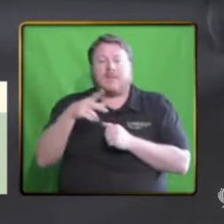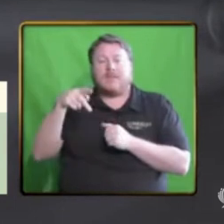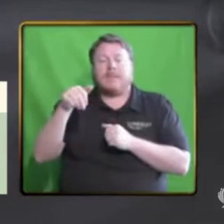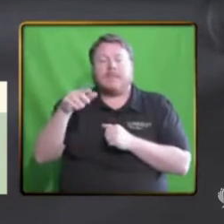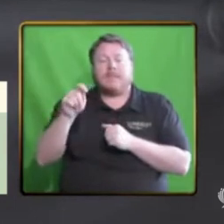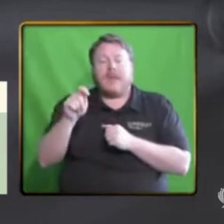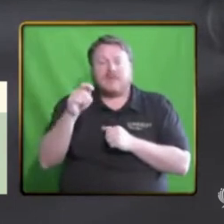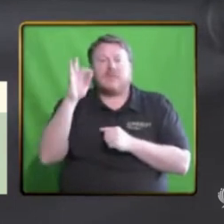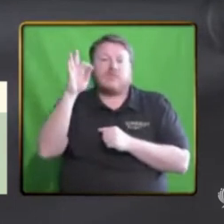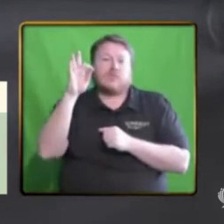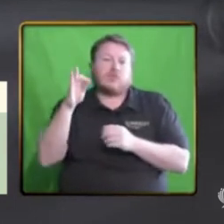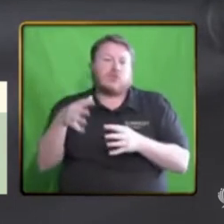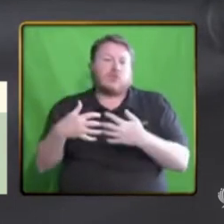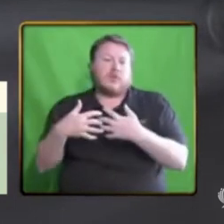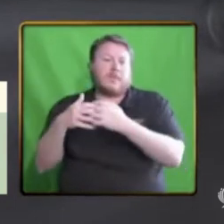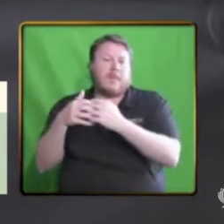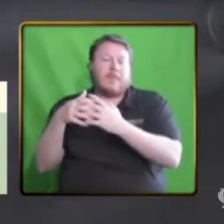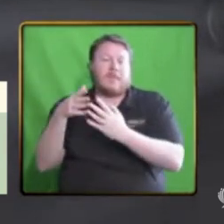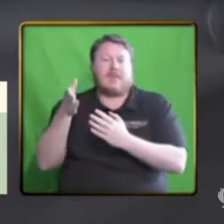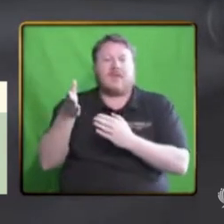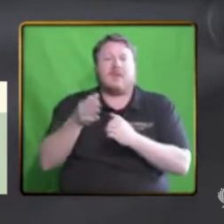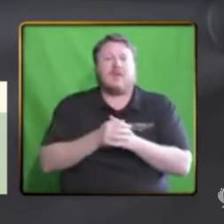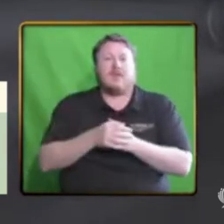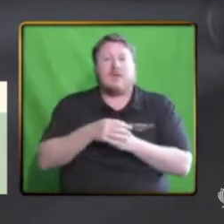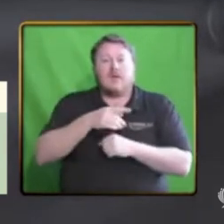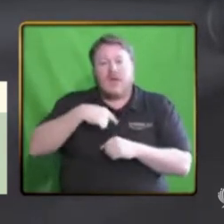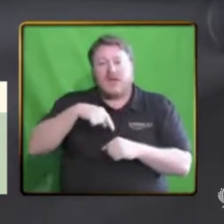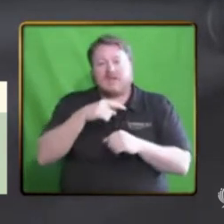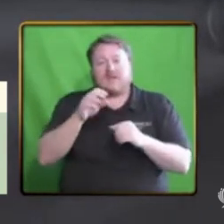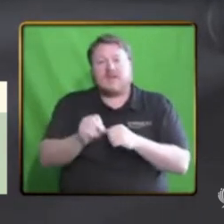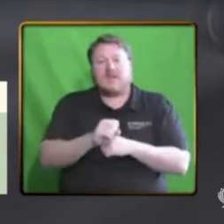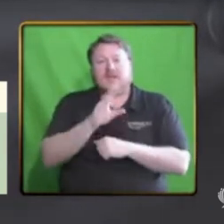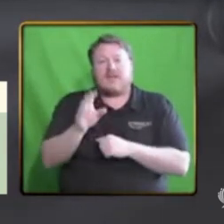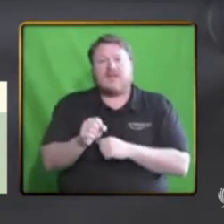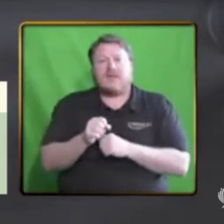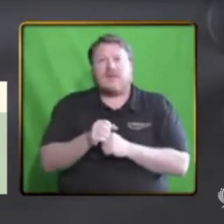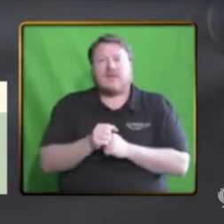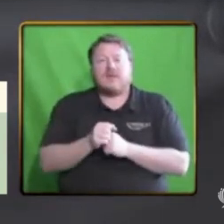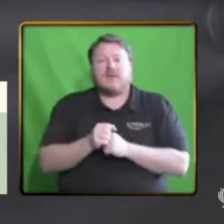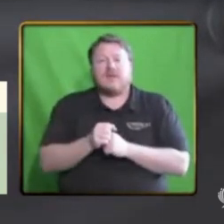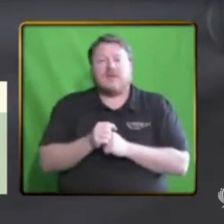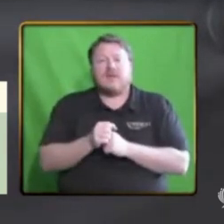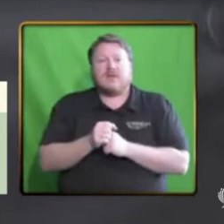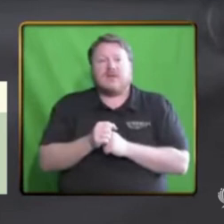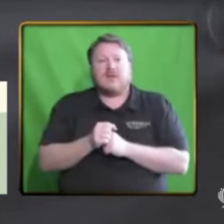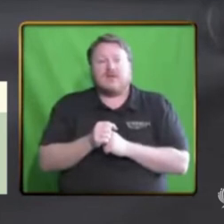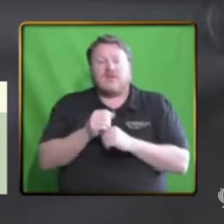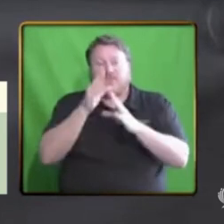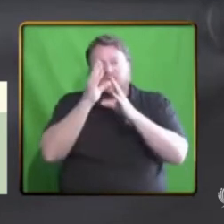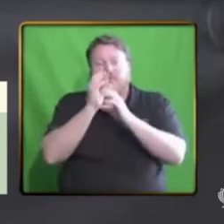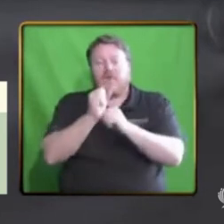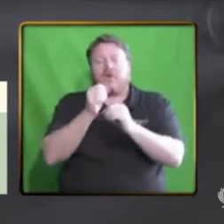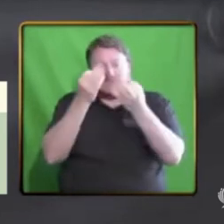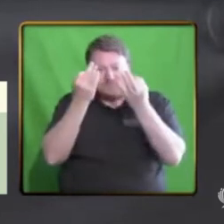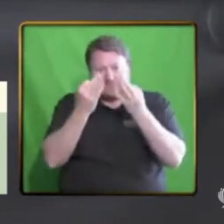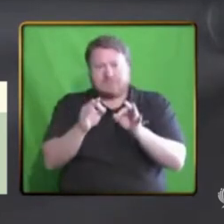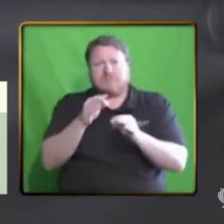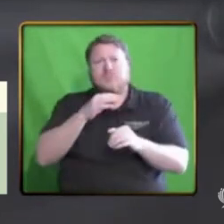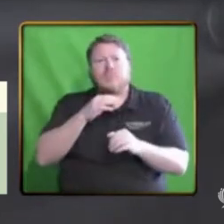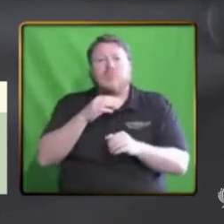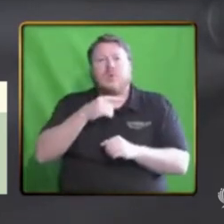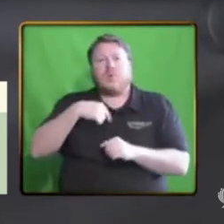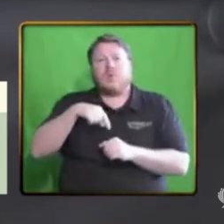Future. For us as South Africa, this spoke to precisely what we stand